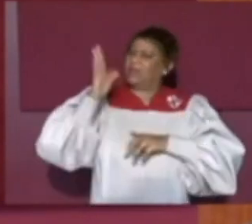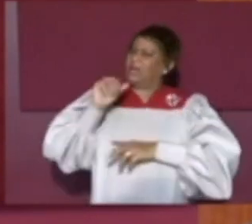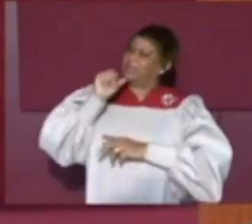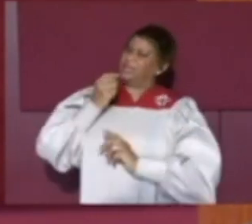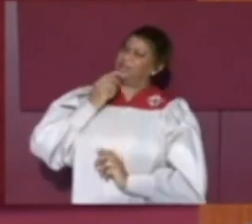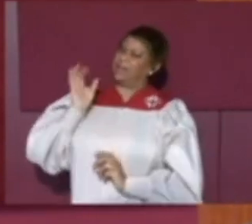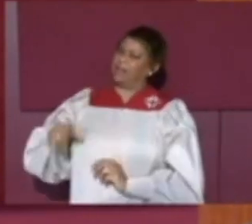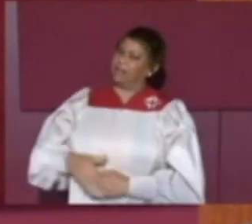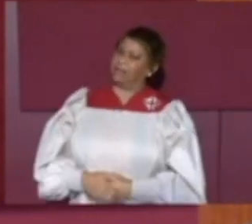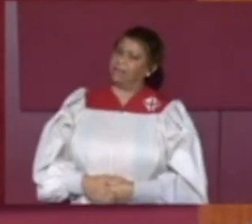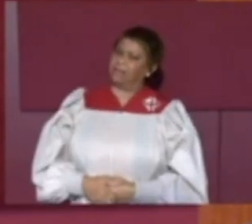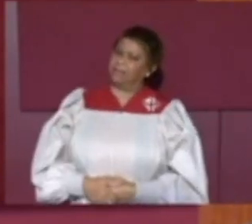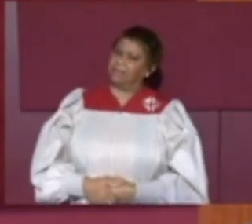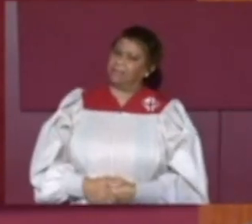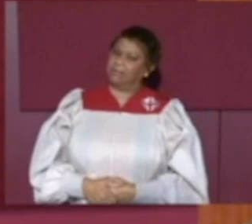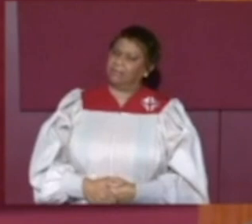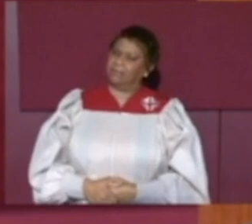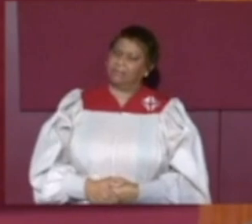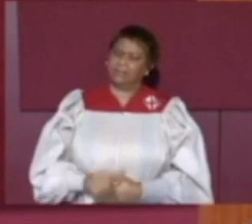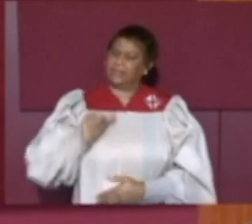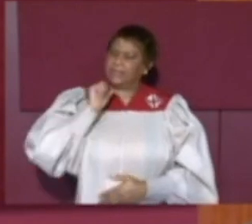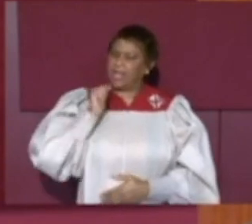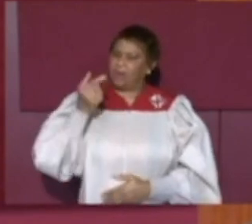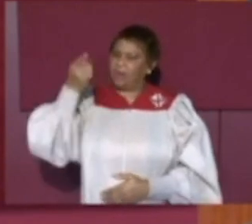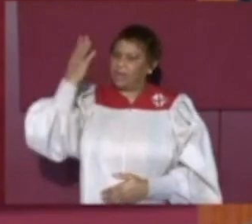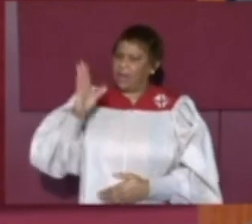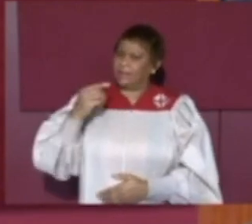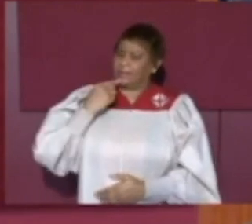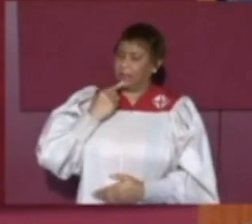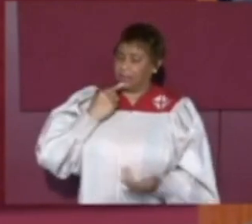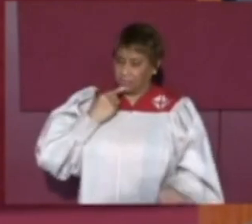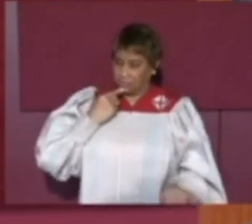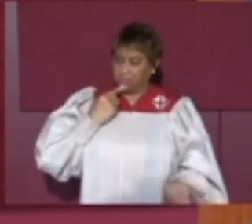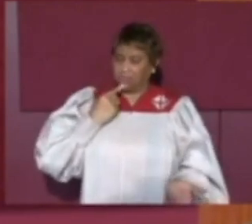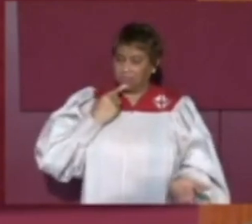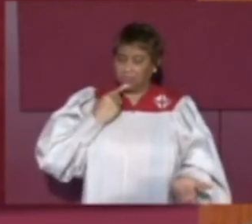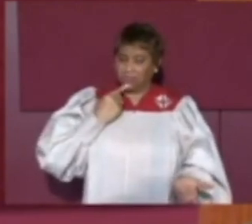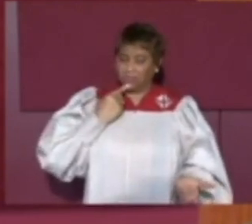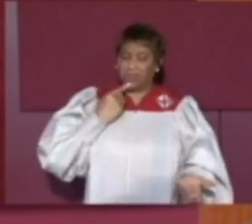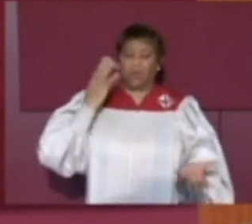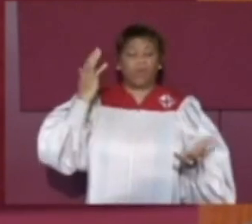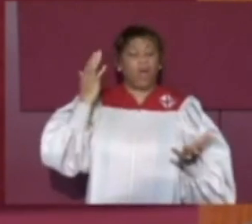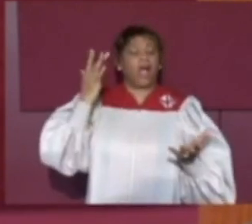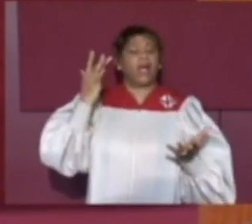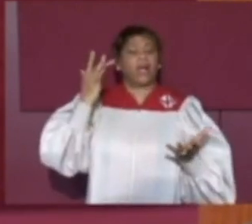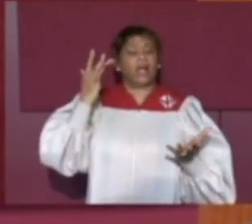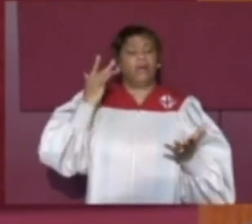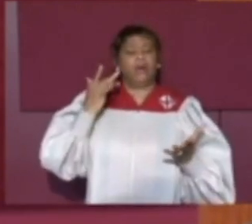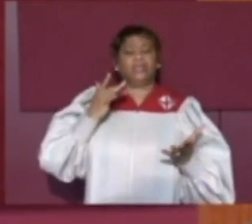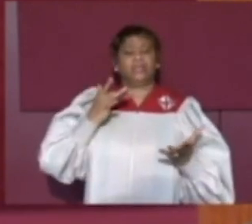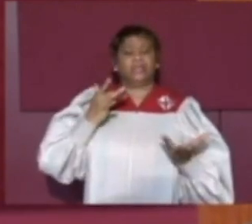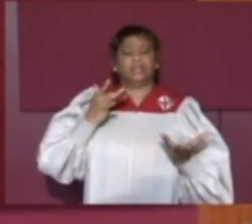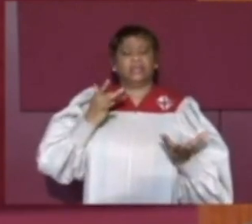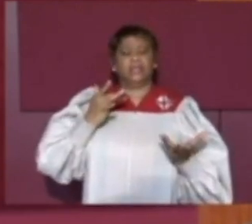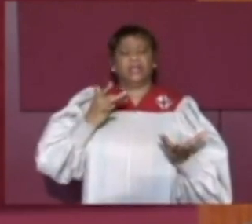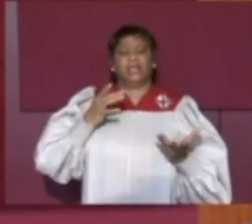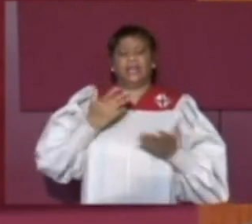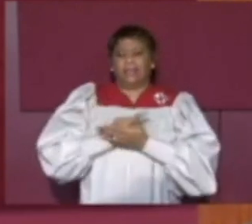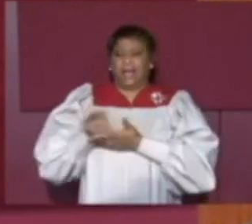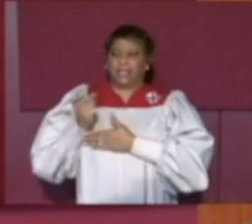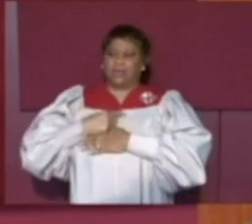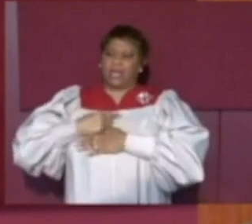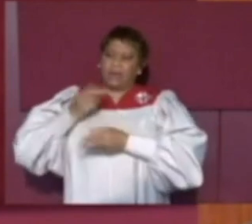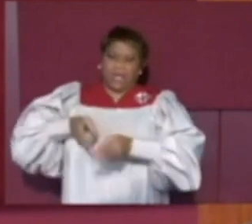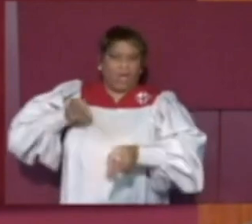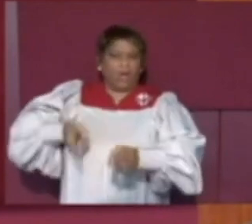Amen? That's not what God said. All right? So now, the reason I wanted to, one, I rushed through that last week,